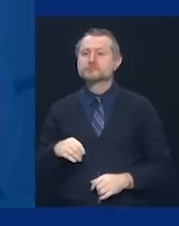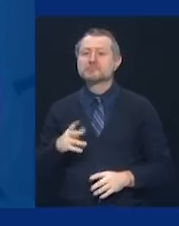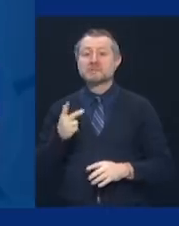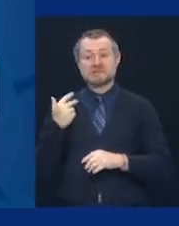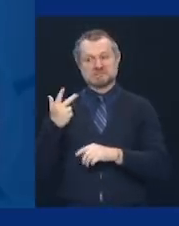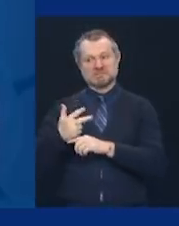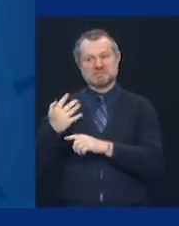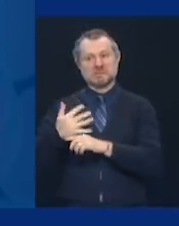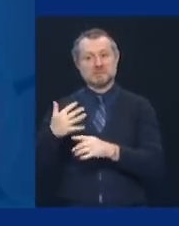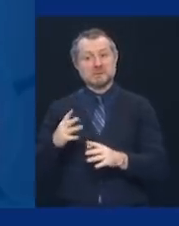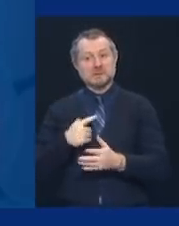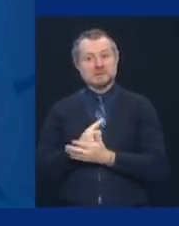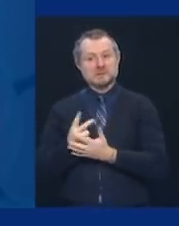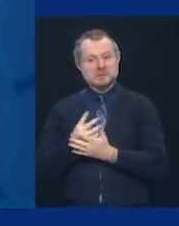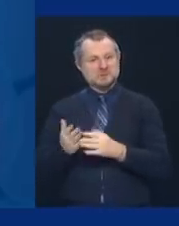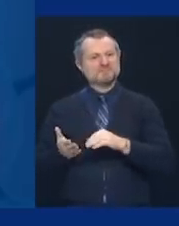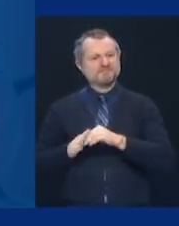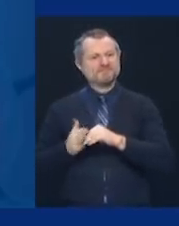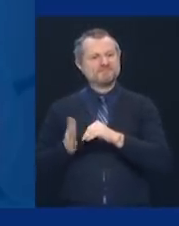weeks.